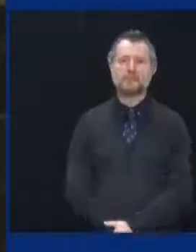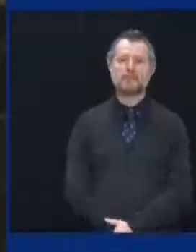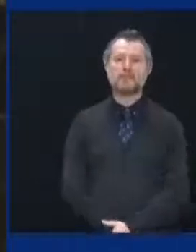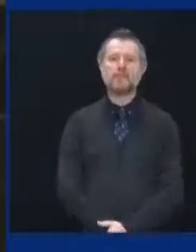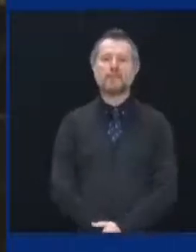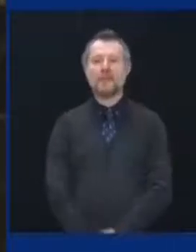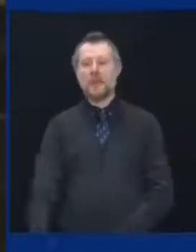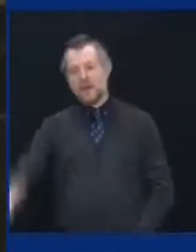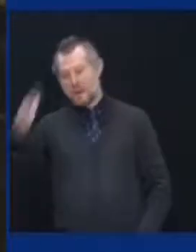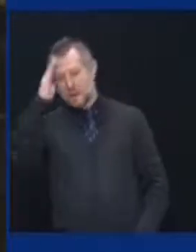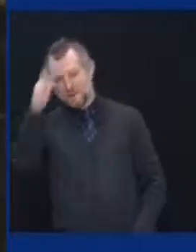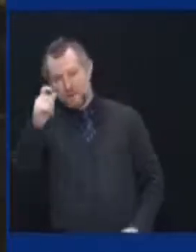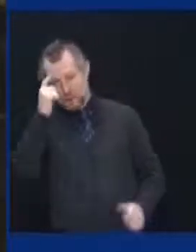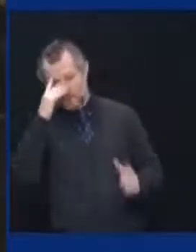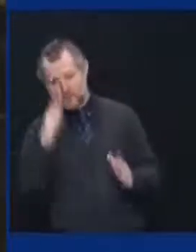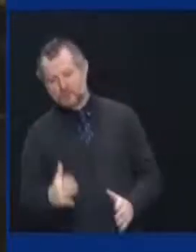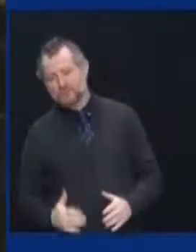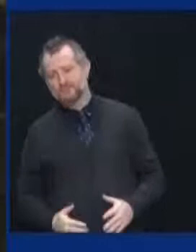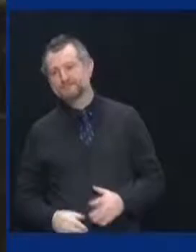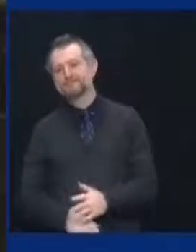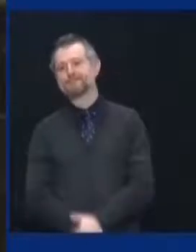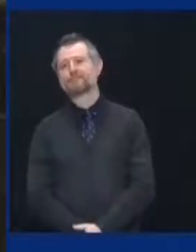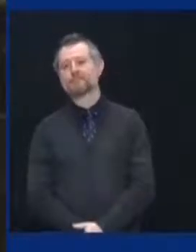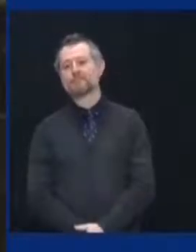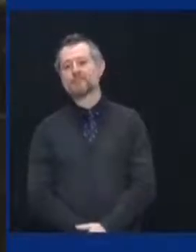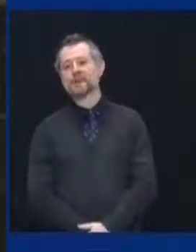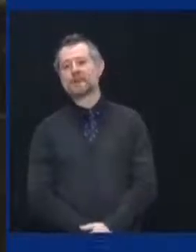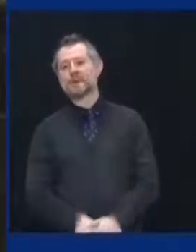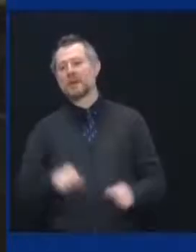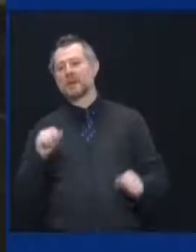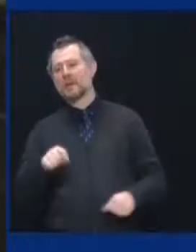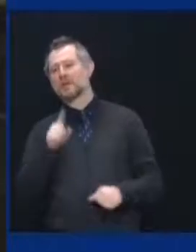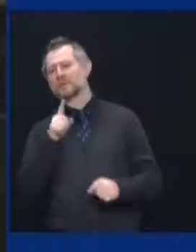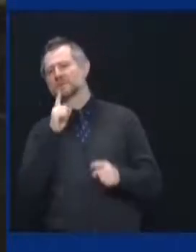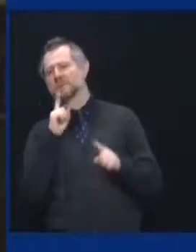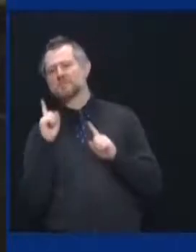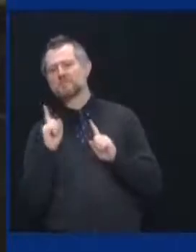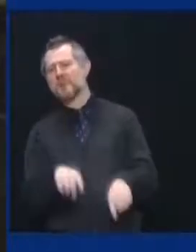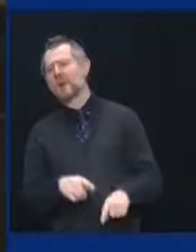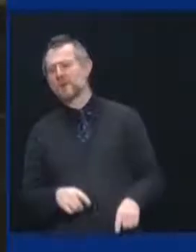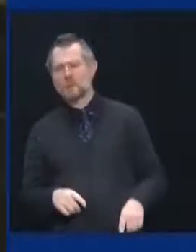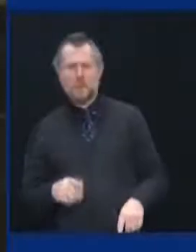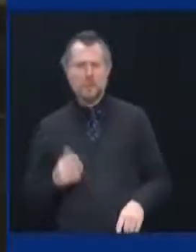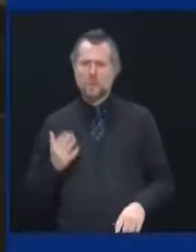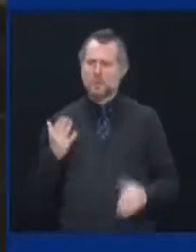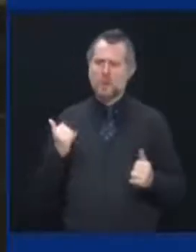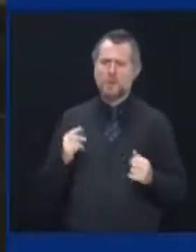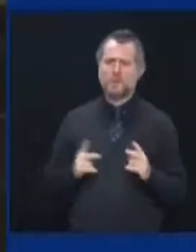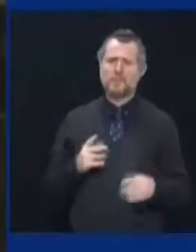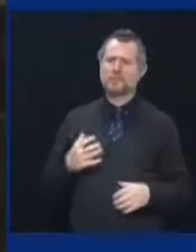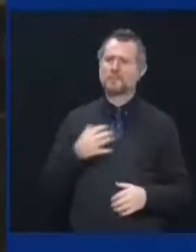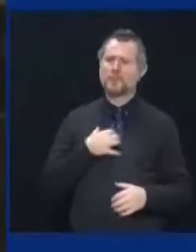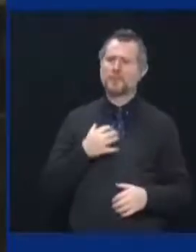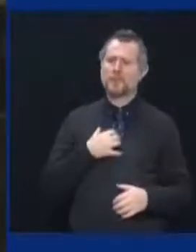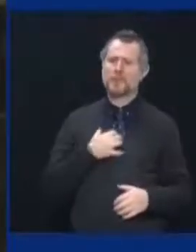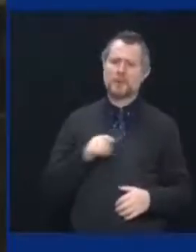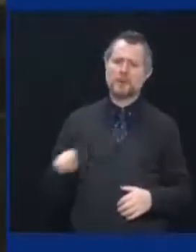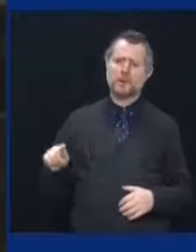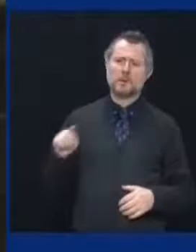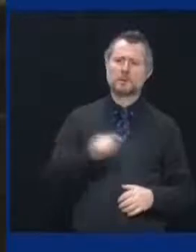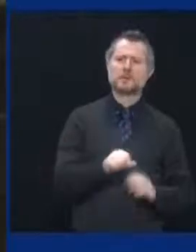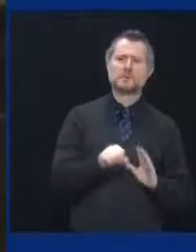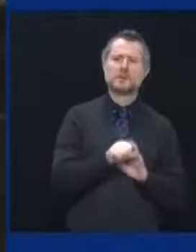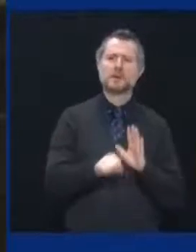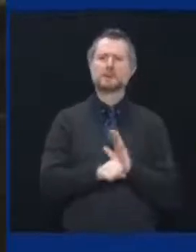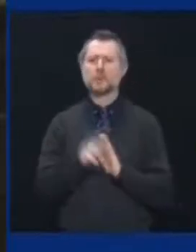Hi, Governor. Could you just respond a little bit? There are a lot of complaints out there about the state website for signing up